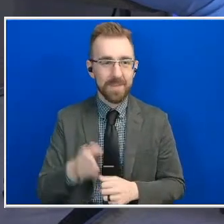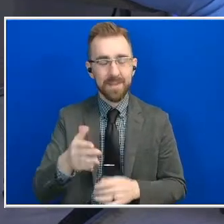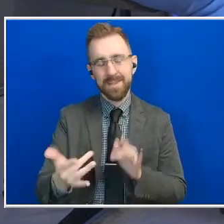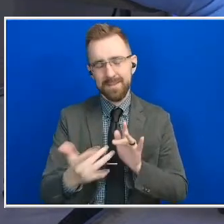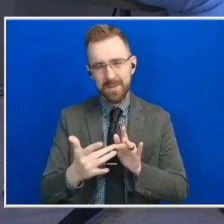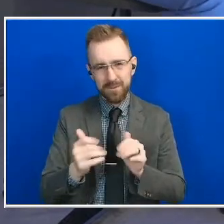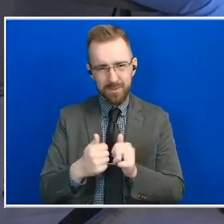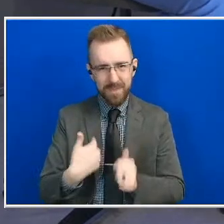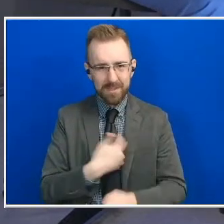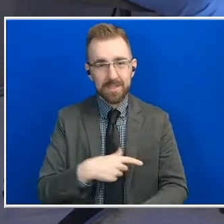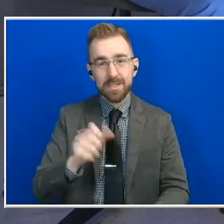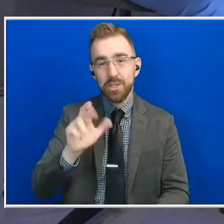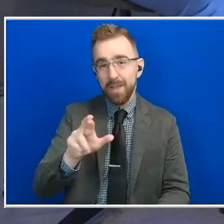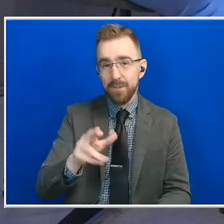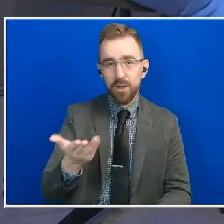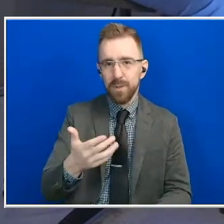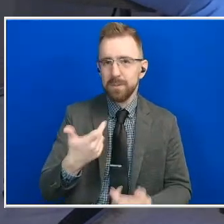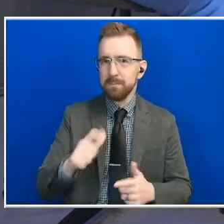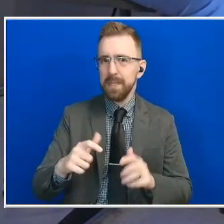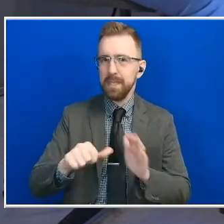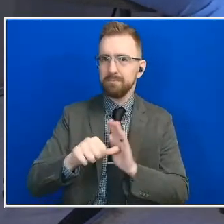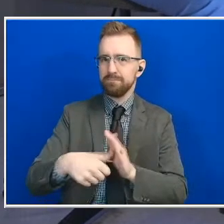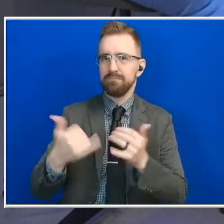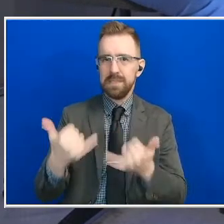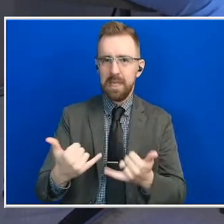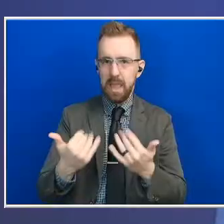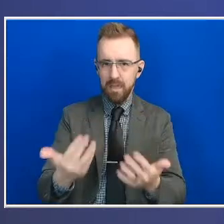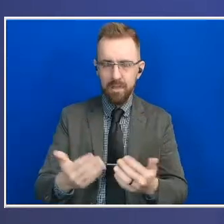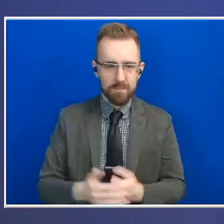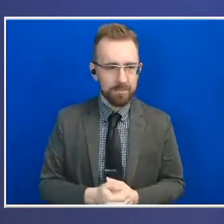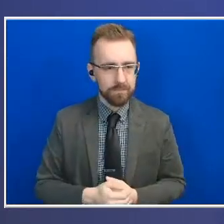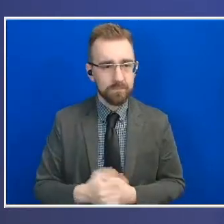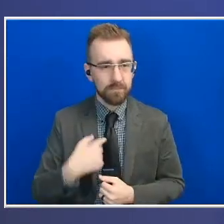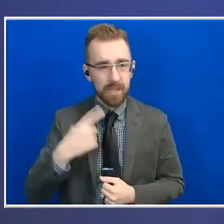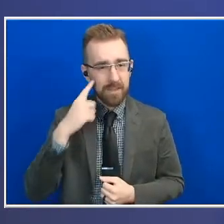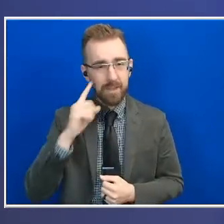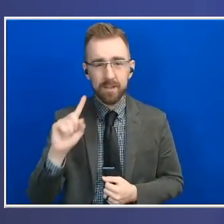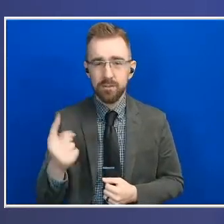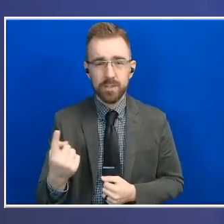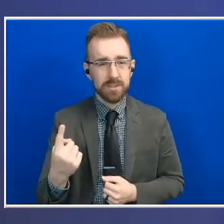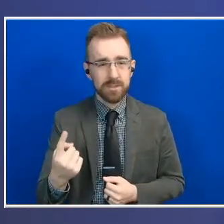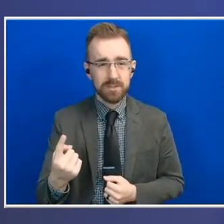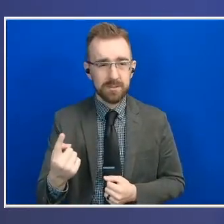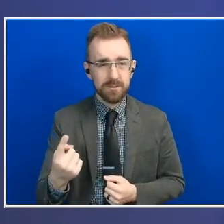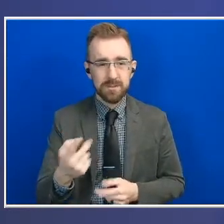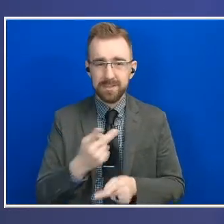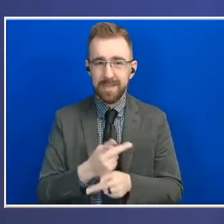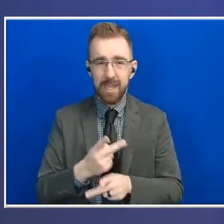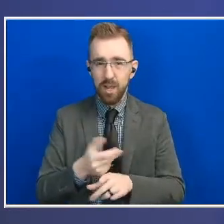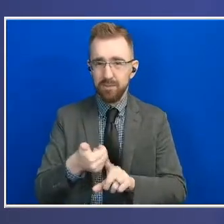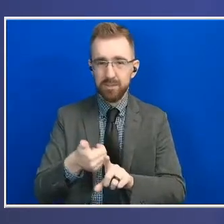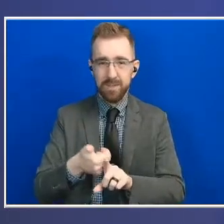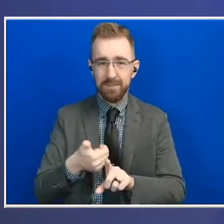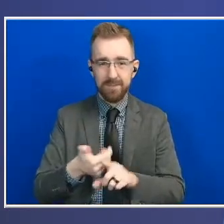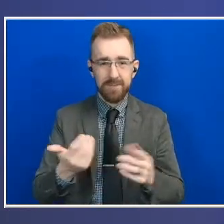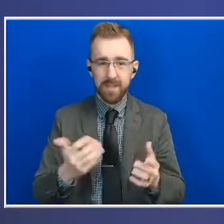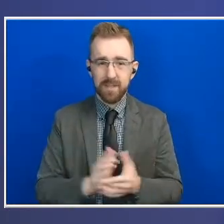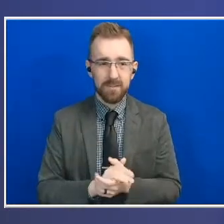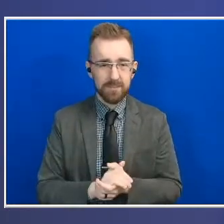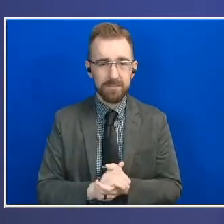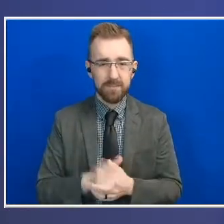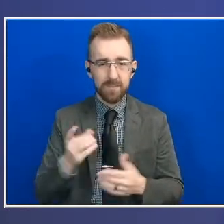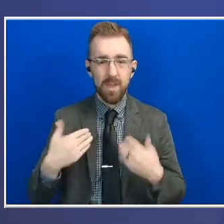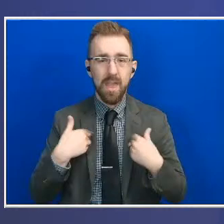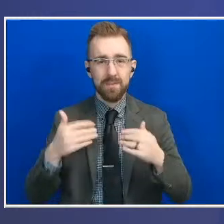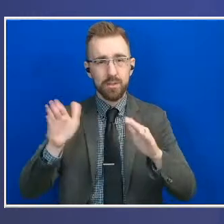big takeaway today? I think just take care of yourself. You have a great team here that will